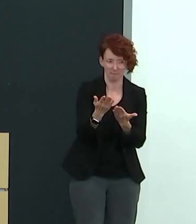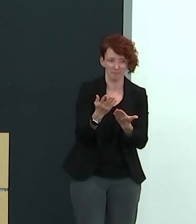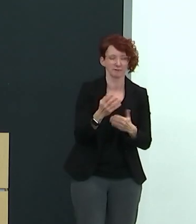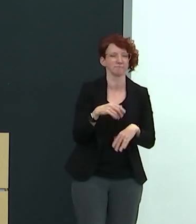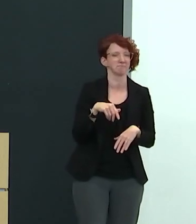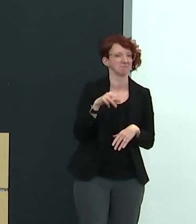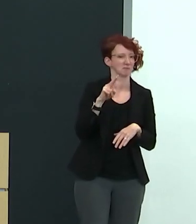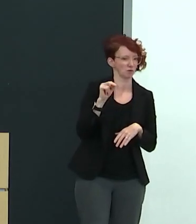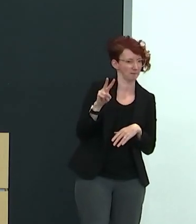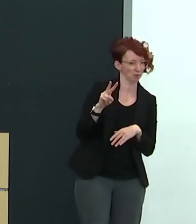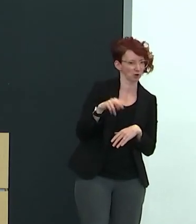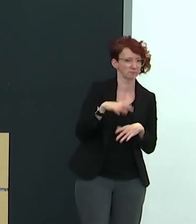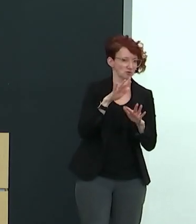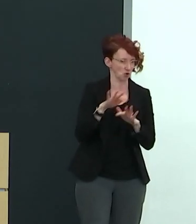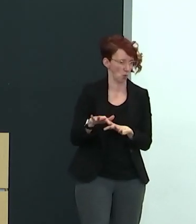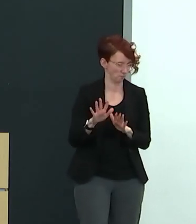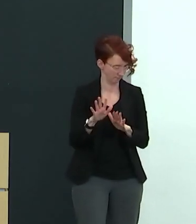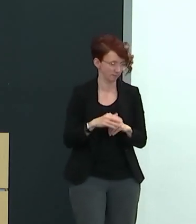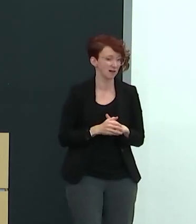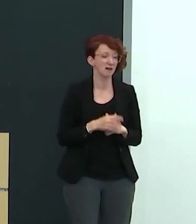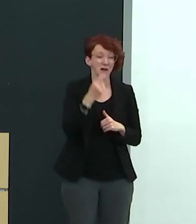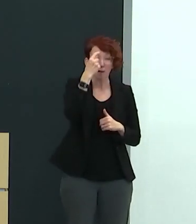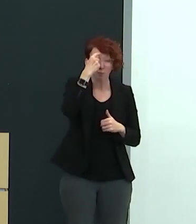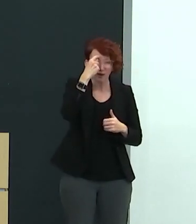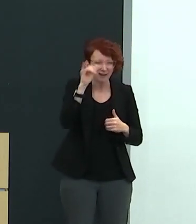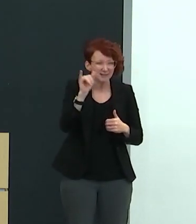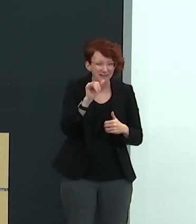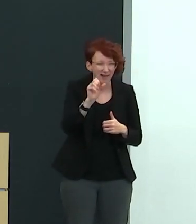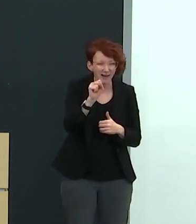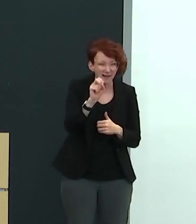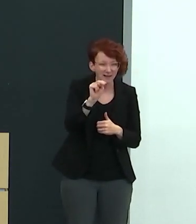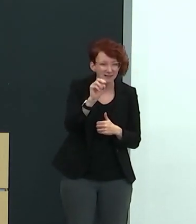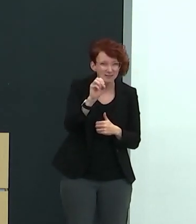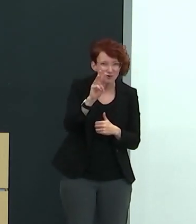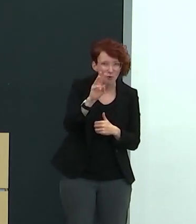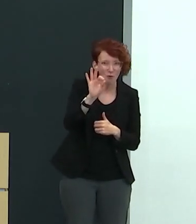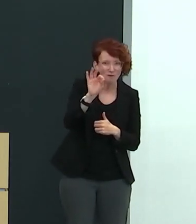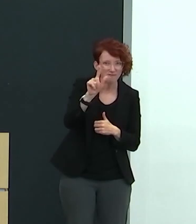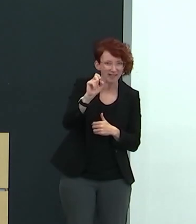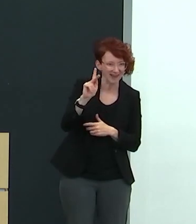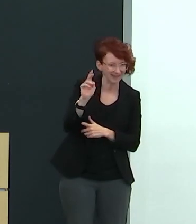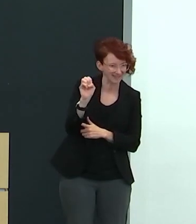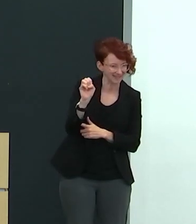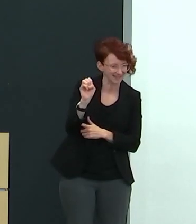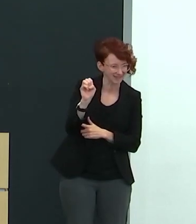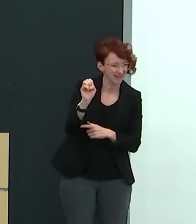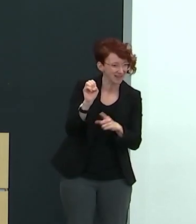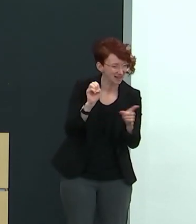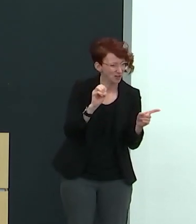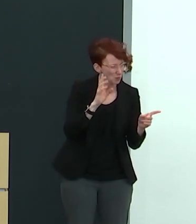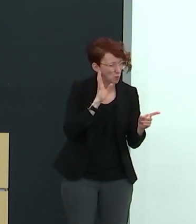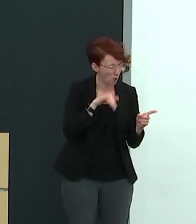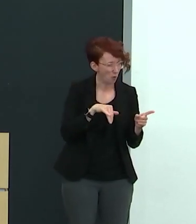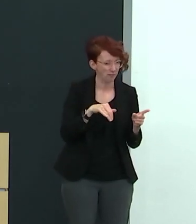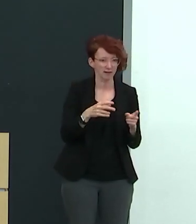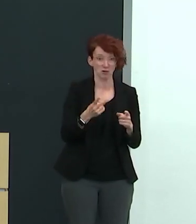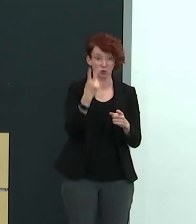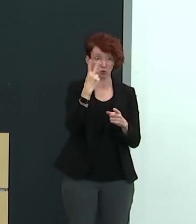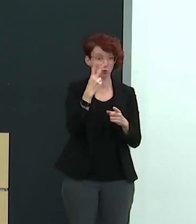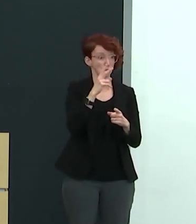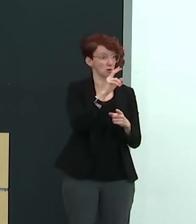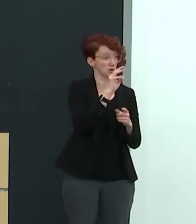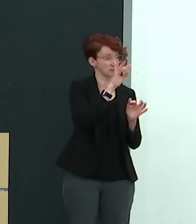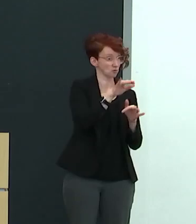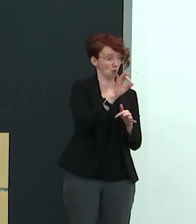brains are a lot like snowflakes. Everybody has heard the old adage that there are no two snowflakes that are exactly